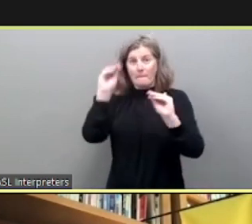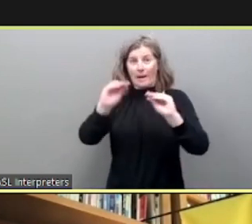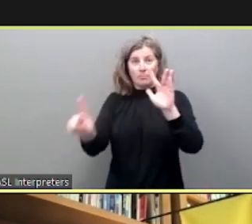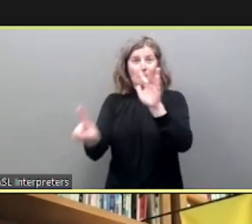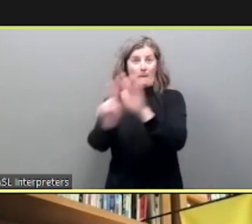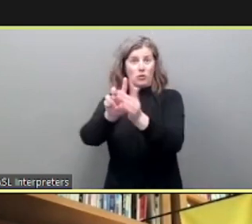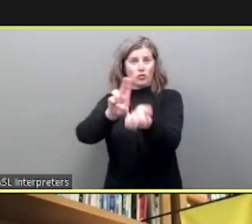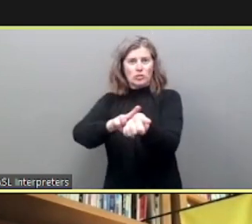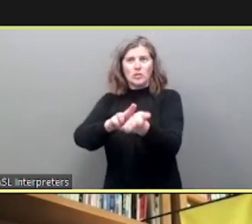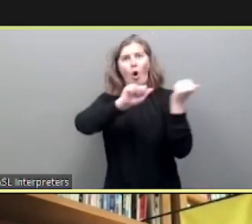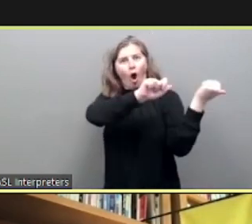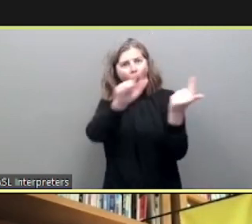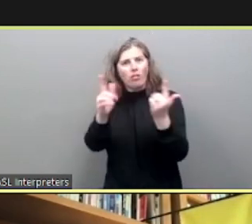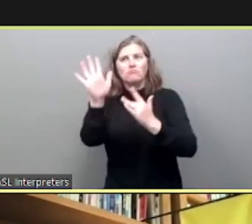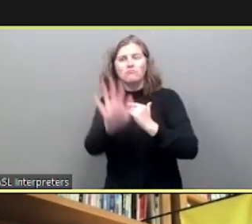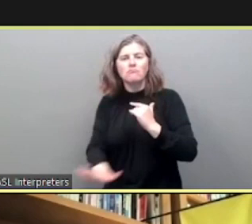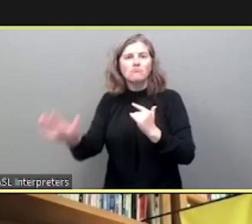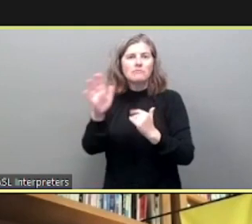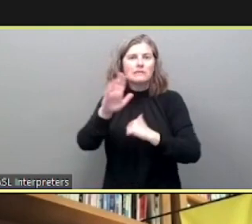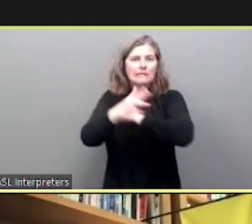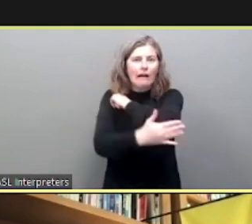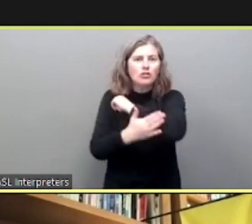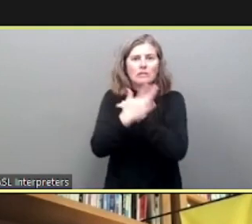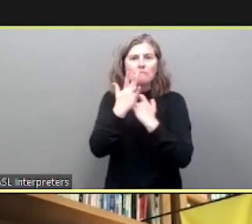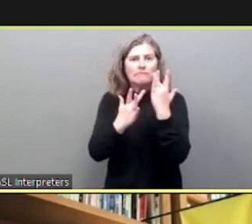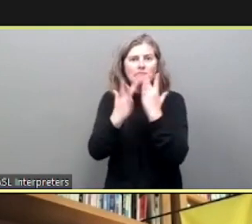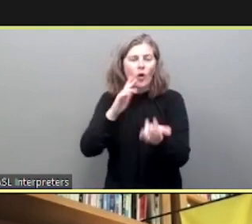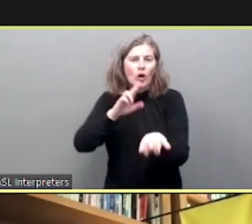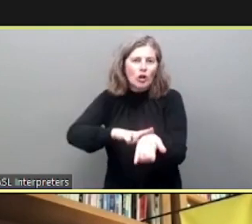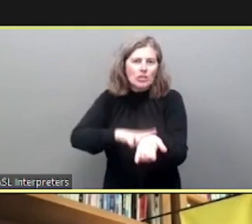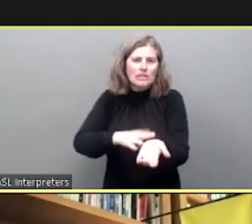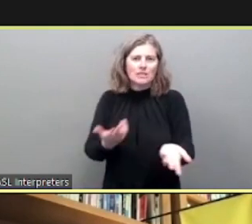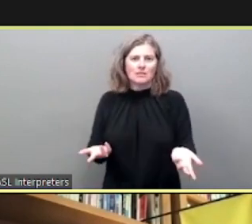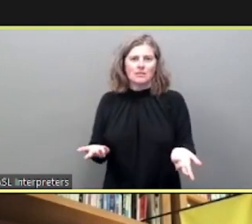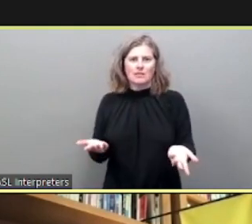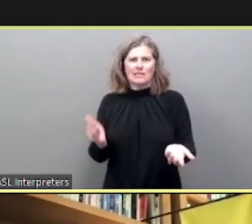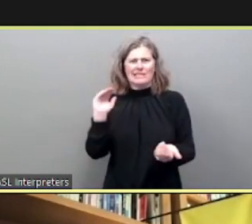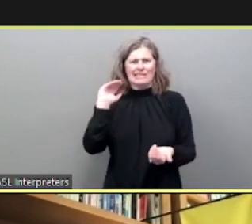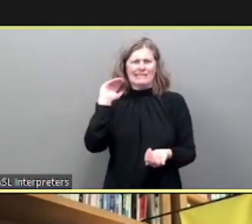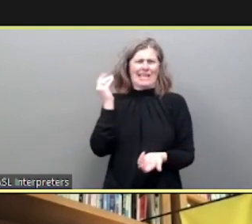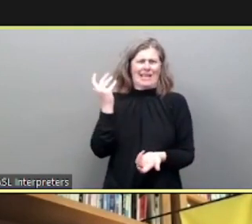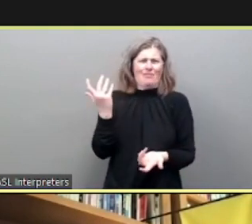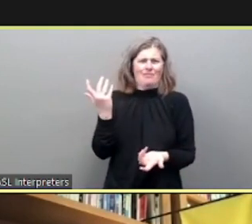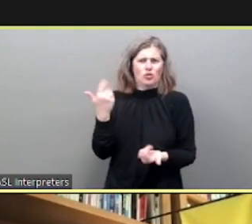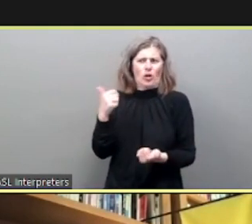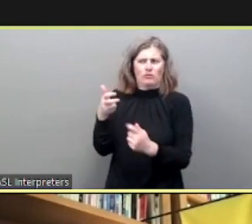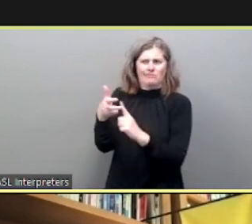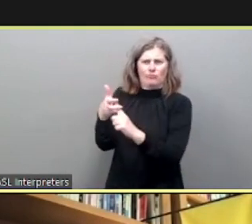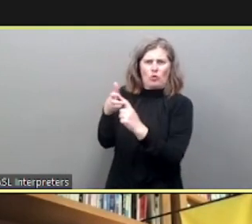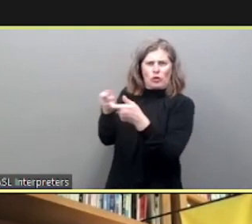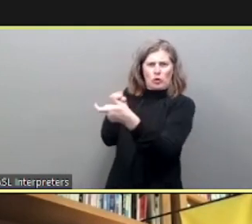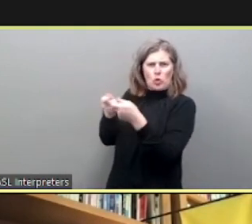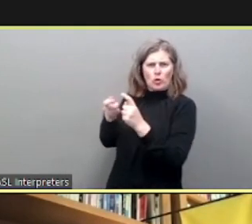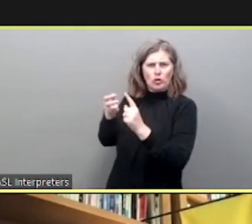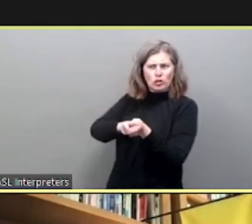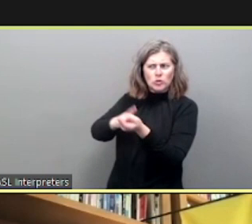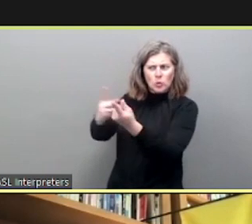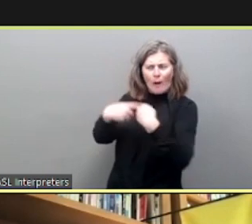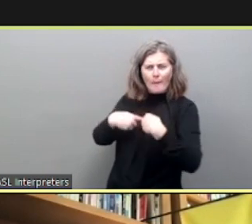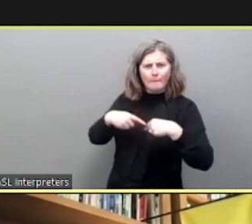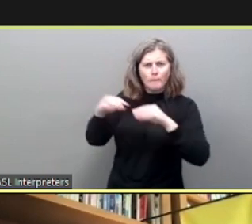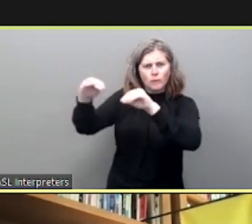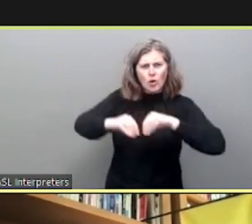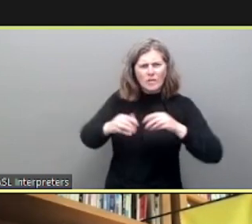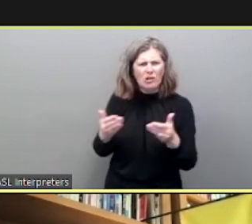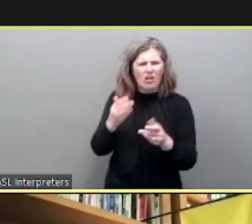We're desperate. There's a national shortage, and it might even seem a little corny to try to recruit nurses at a time like this.